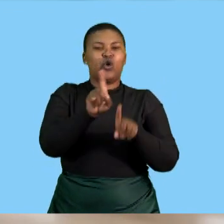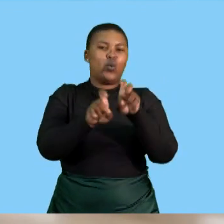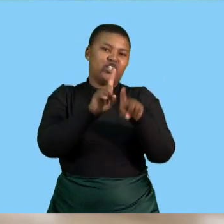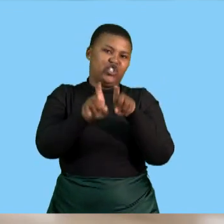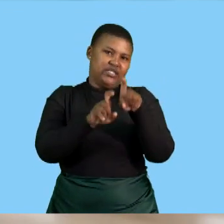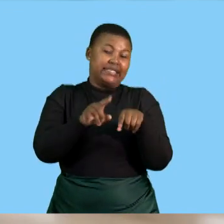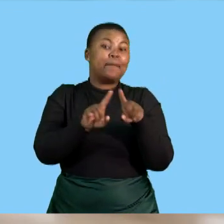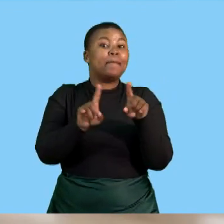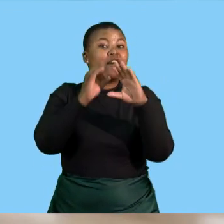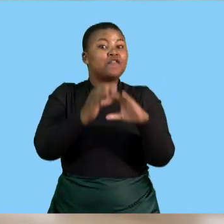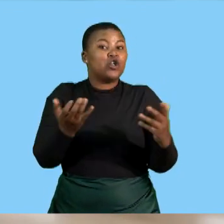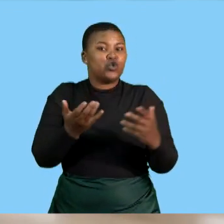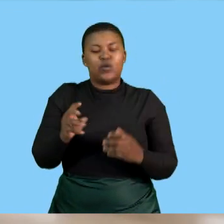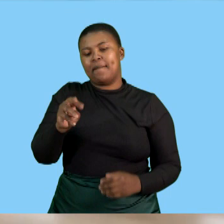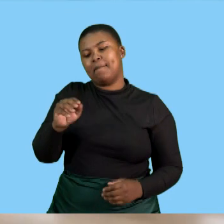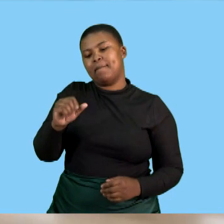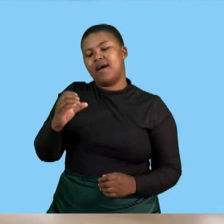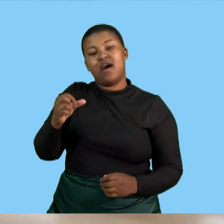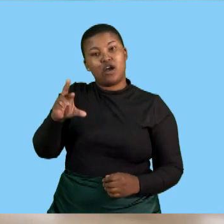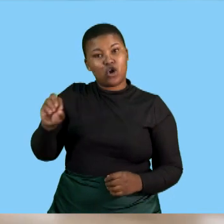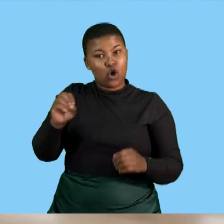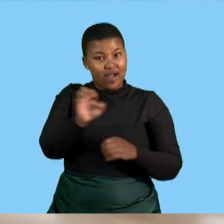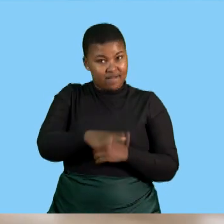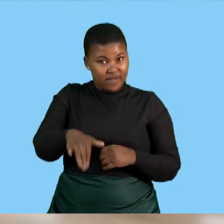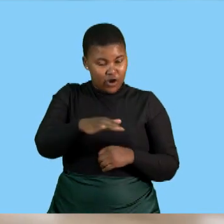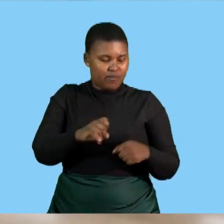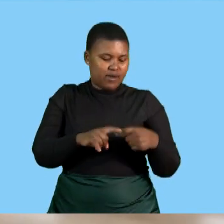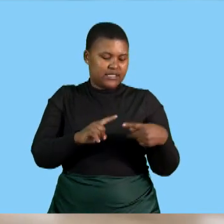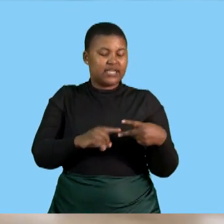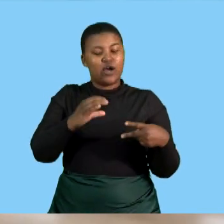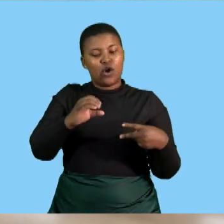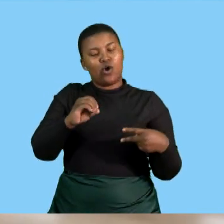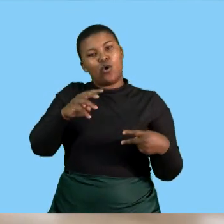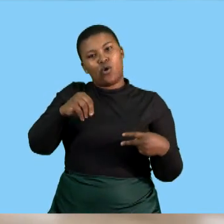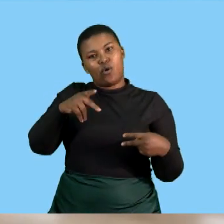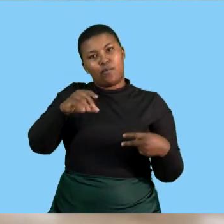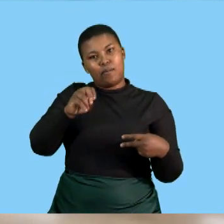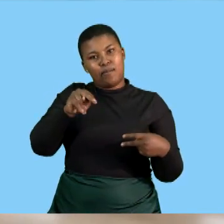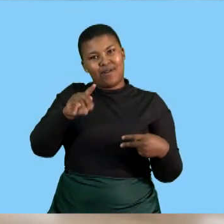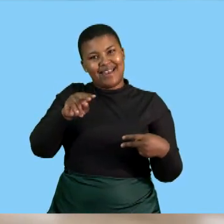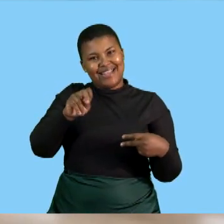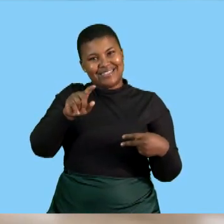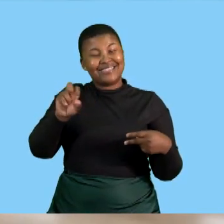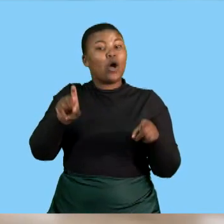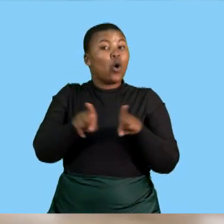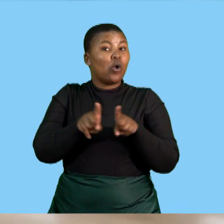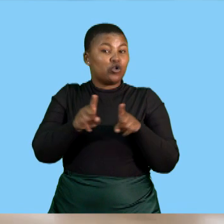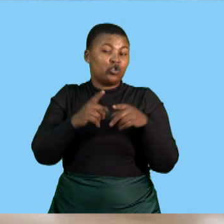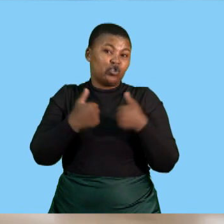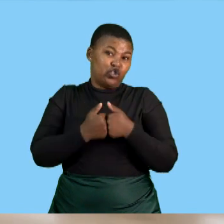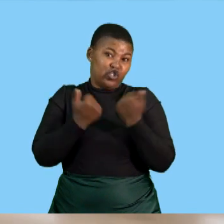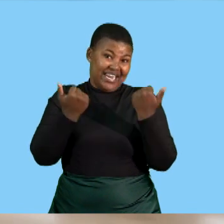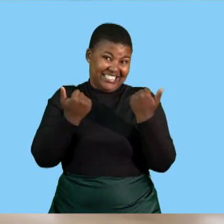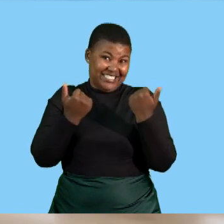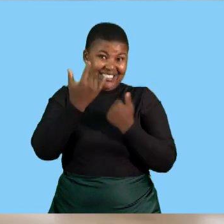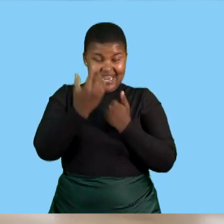the macro environment and its components, and specifically the challenges they pose to the business. Now we are looking